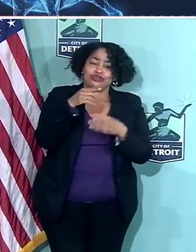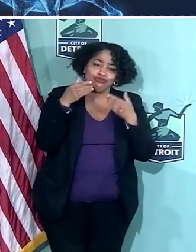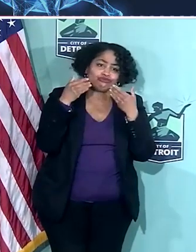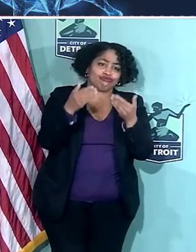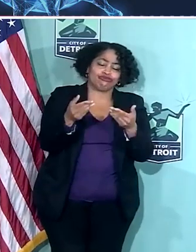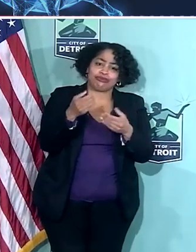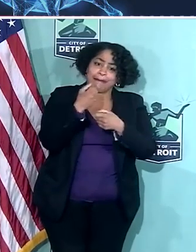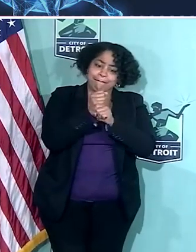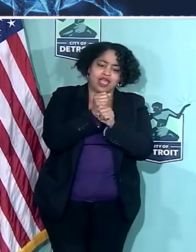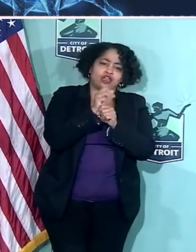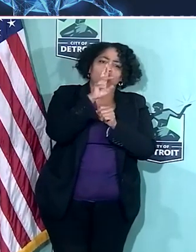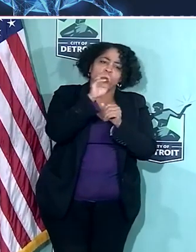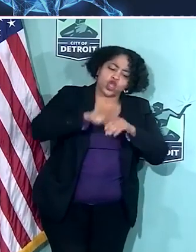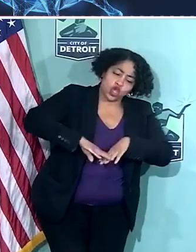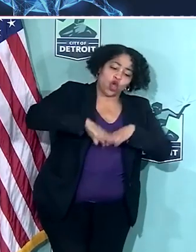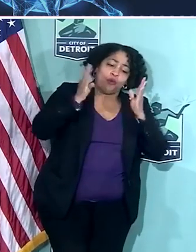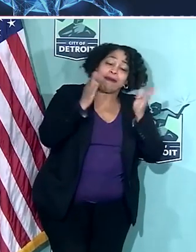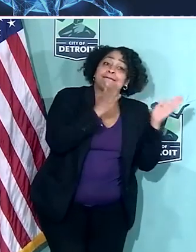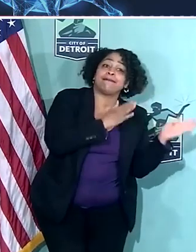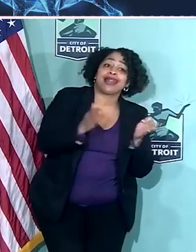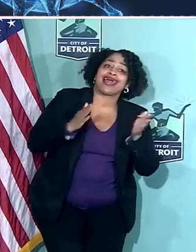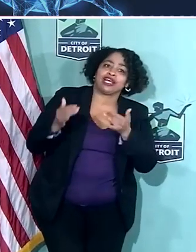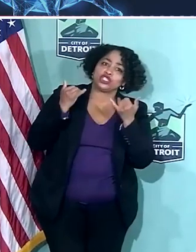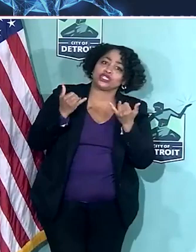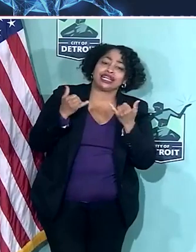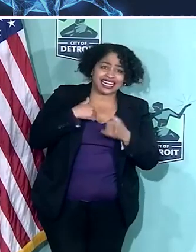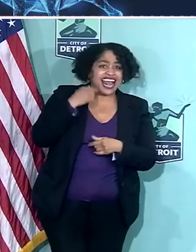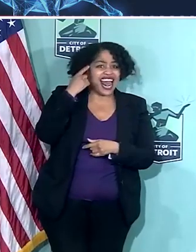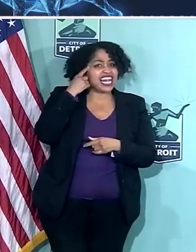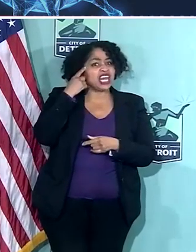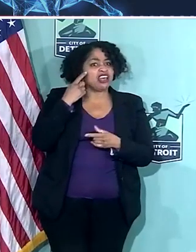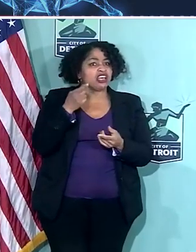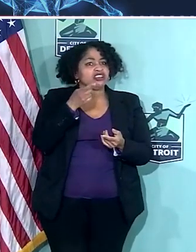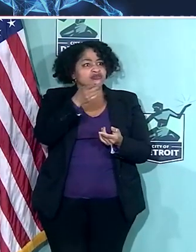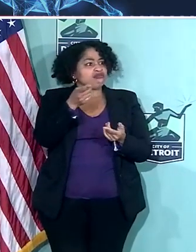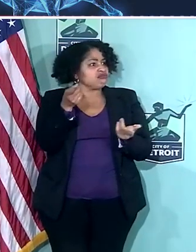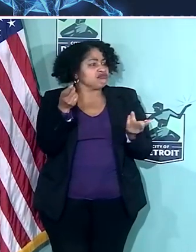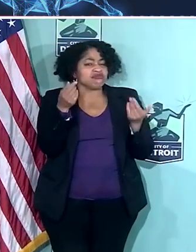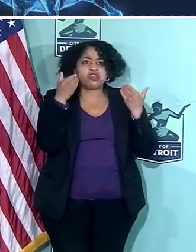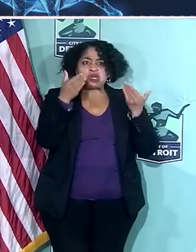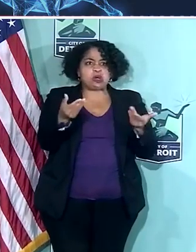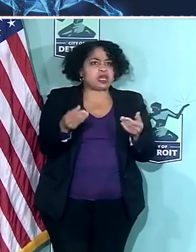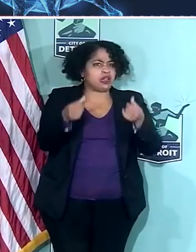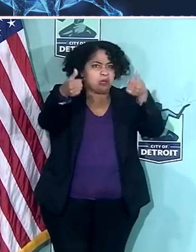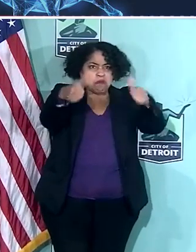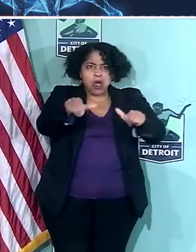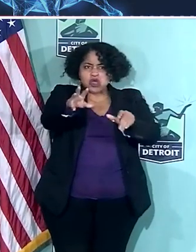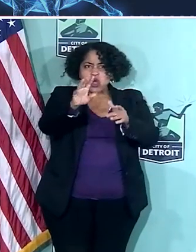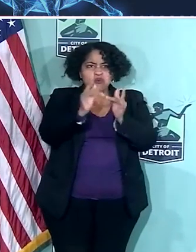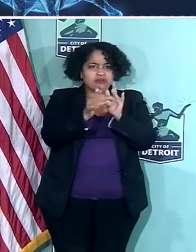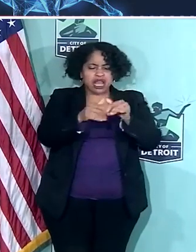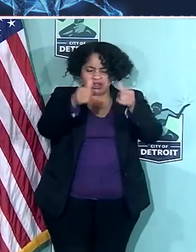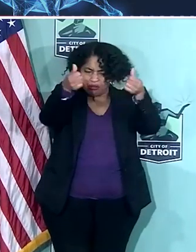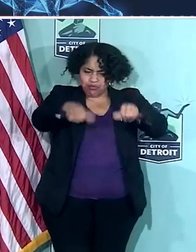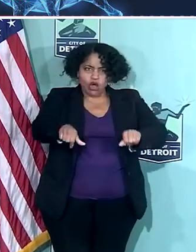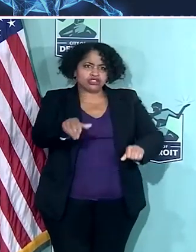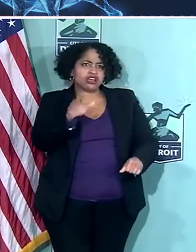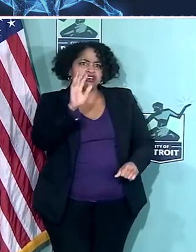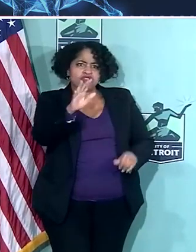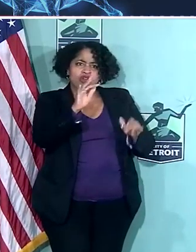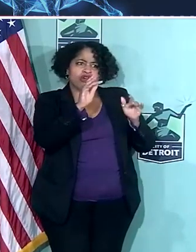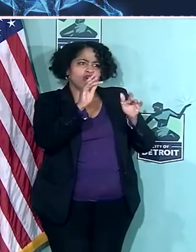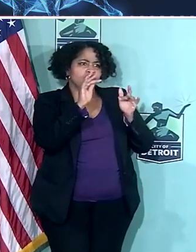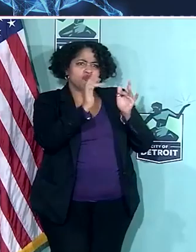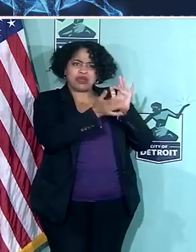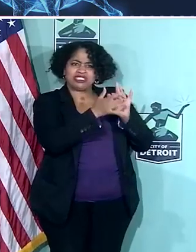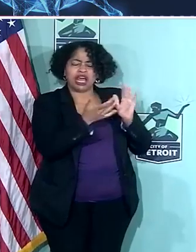reopening plan today. And I think business ought to post it on your website. Post it at your workplace. Say, this is our plan. Because what